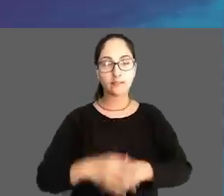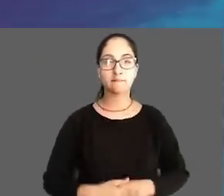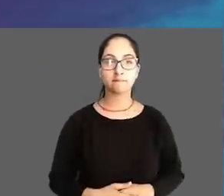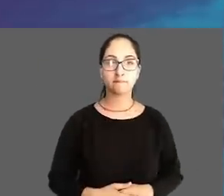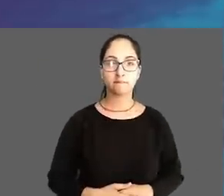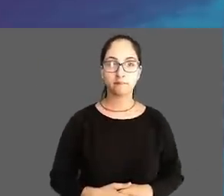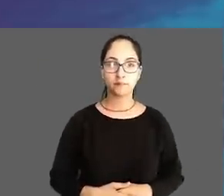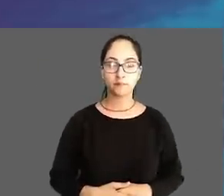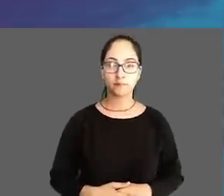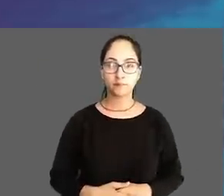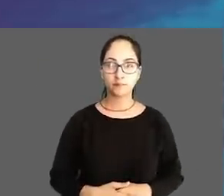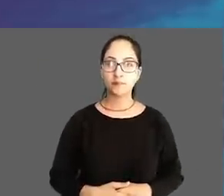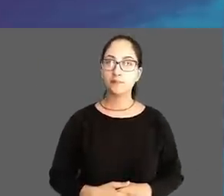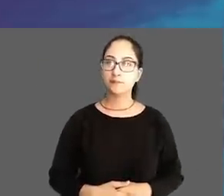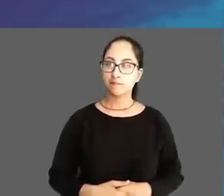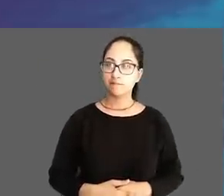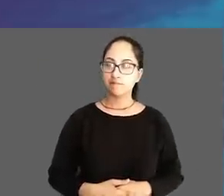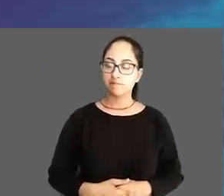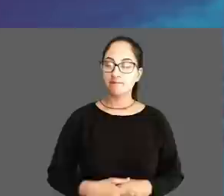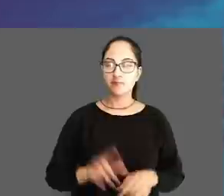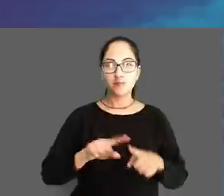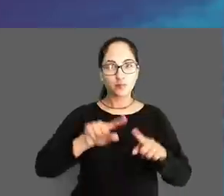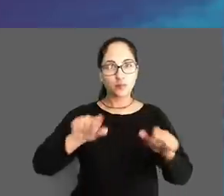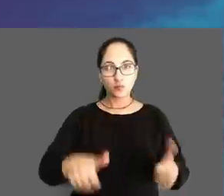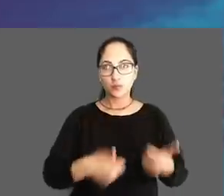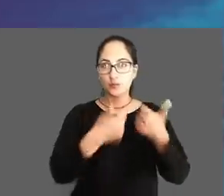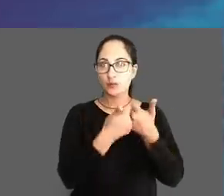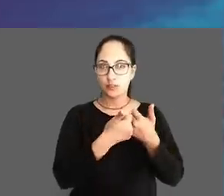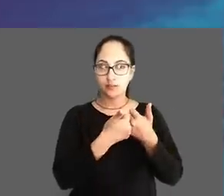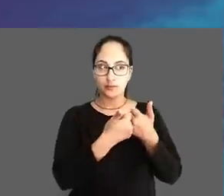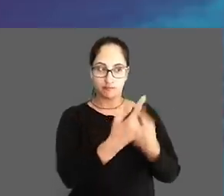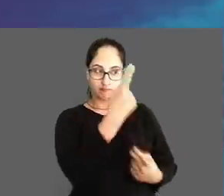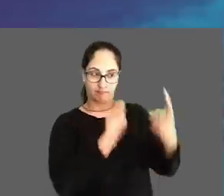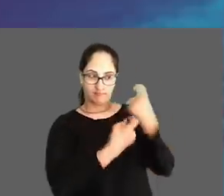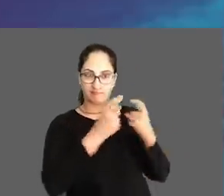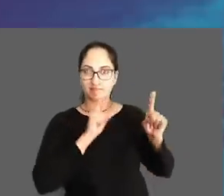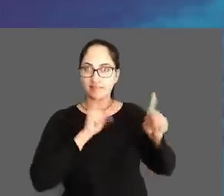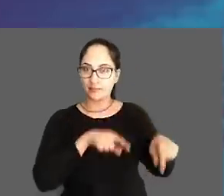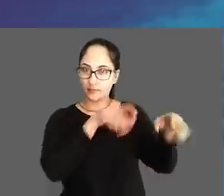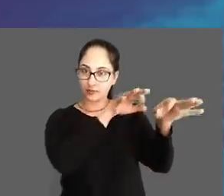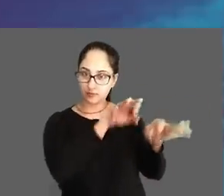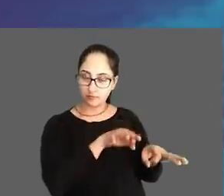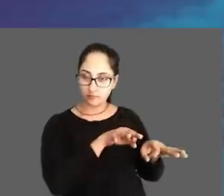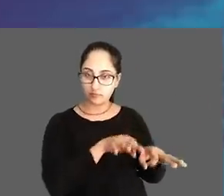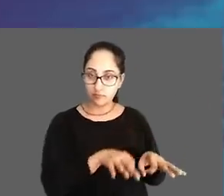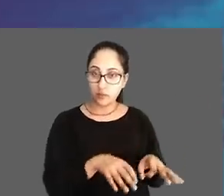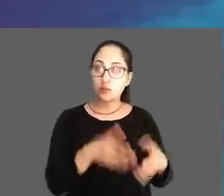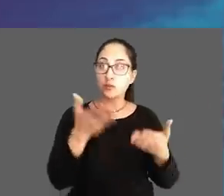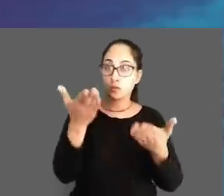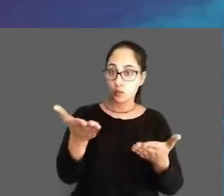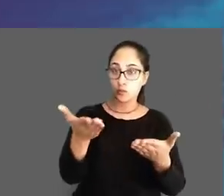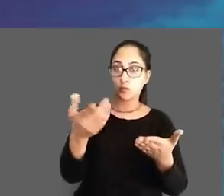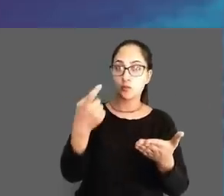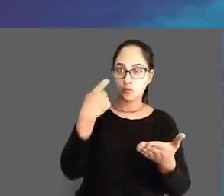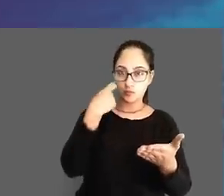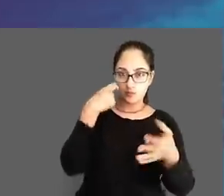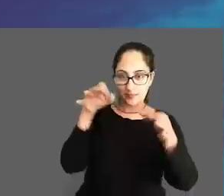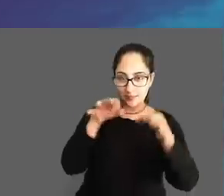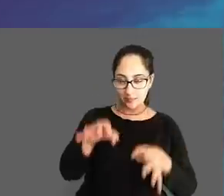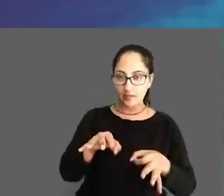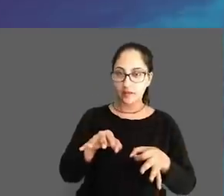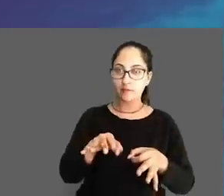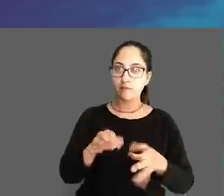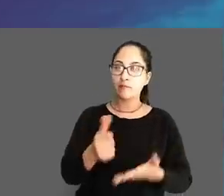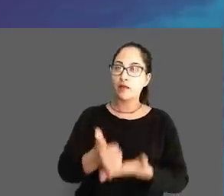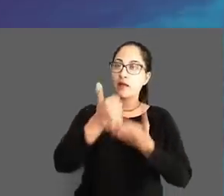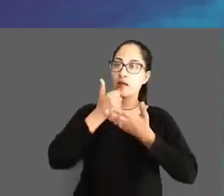provides us something that we can sink our teeth in and be able to help to express ourselves and our faith. And